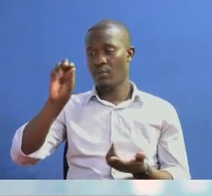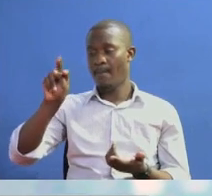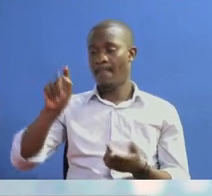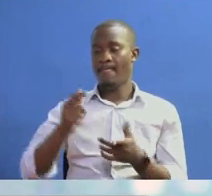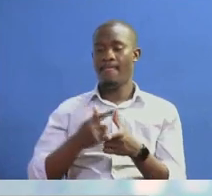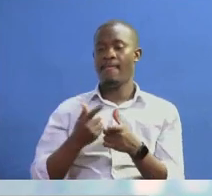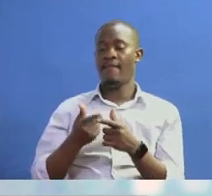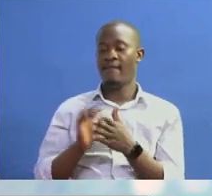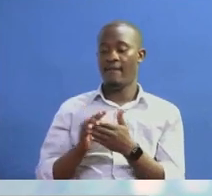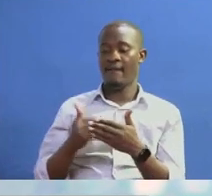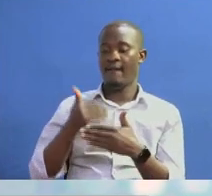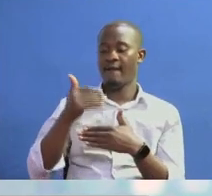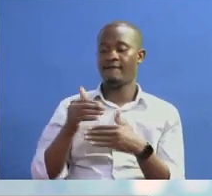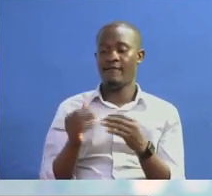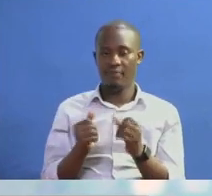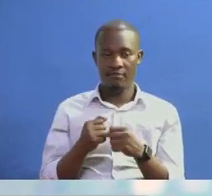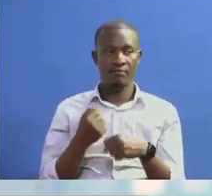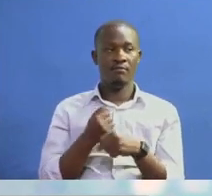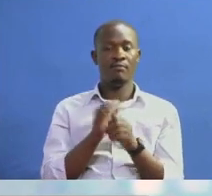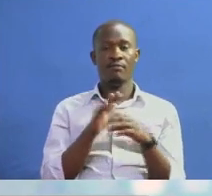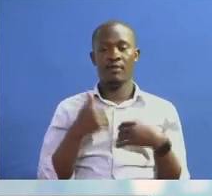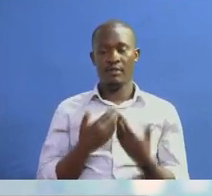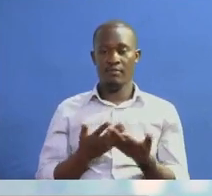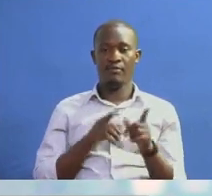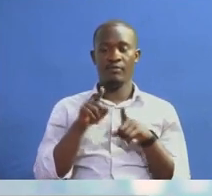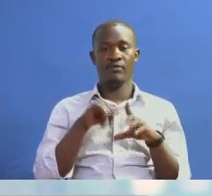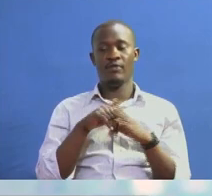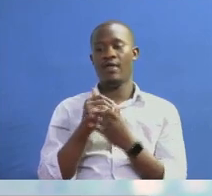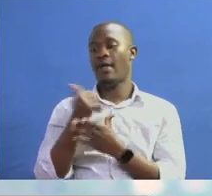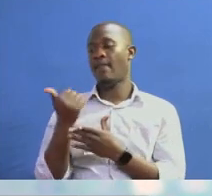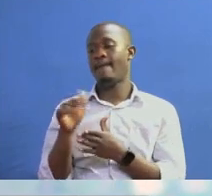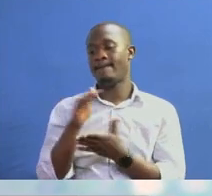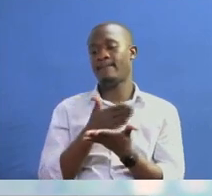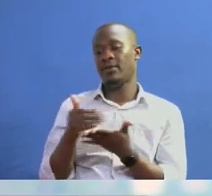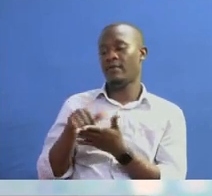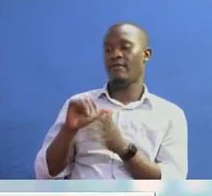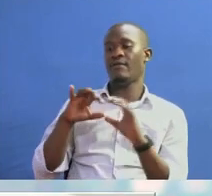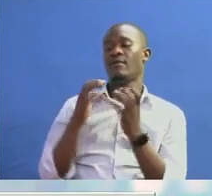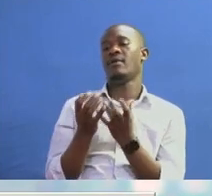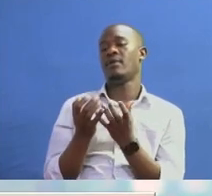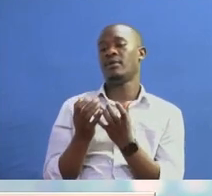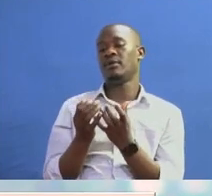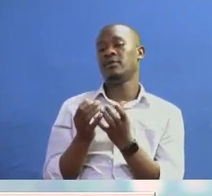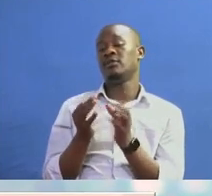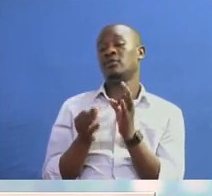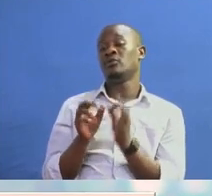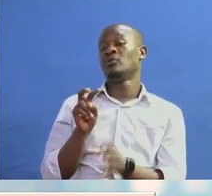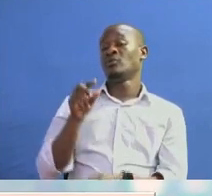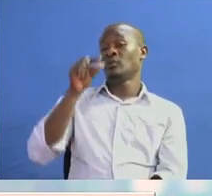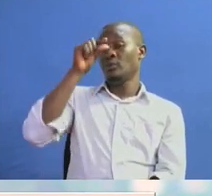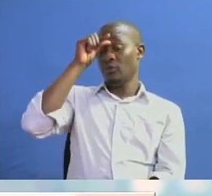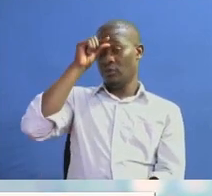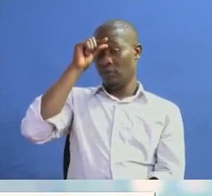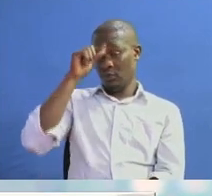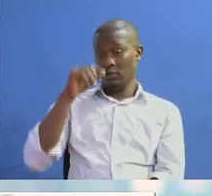then after meeting that is when you can supply to the rest of the world. So if you see the government is committed to